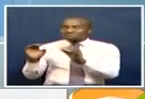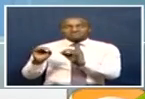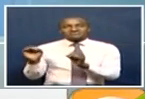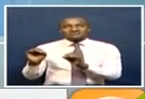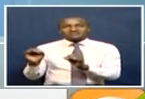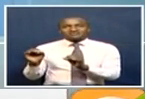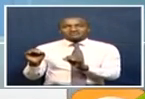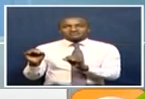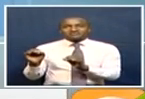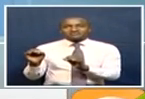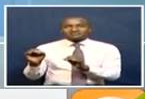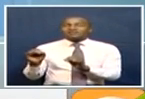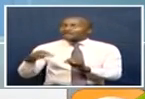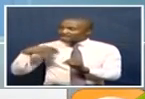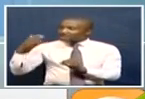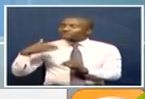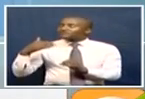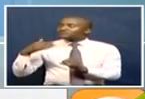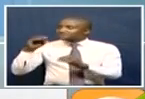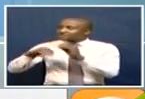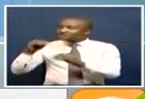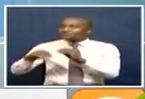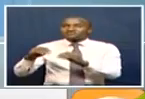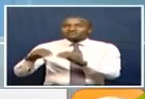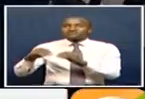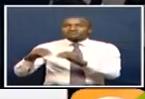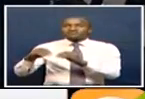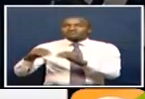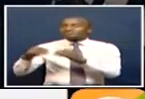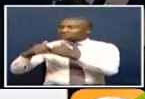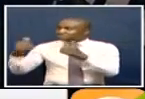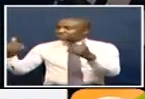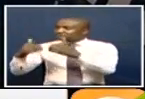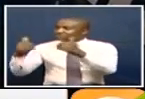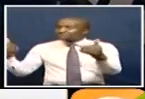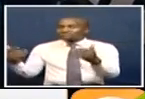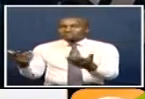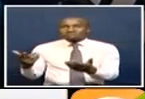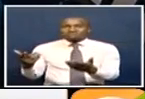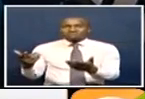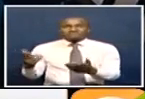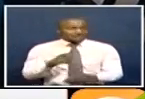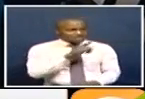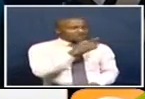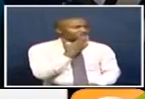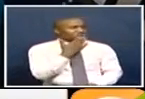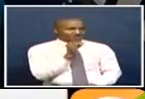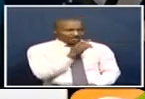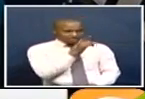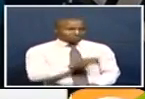united. Every coming elections, they are feathers apart. They are feathers apart. That one is not a Luya.